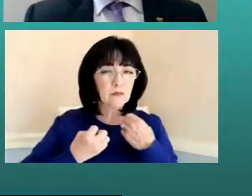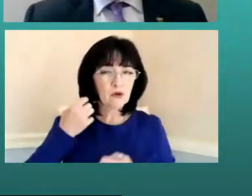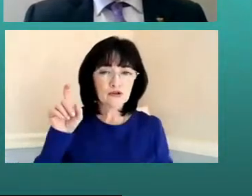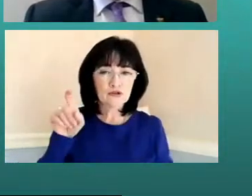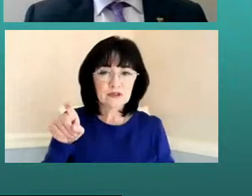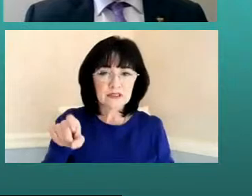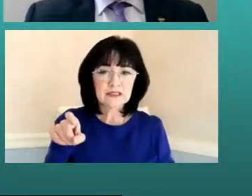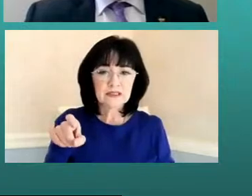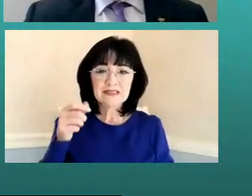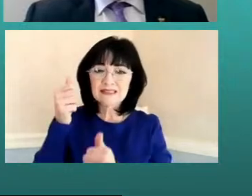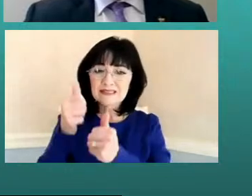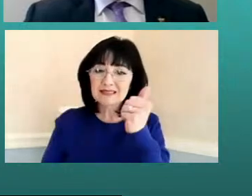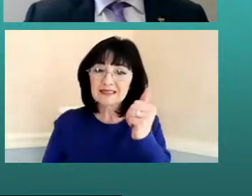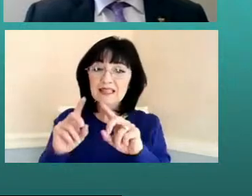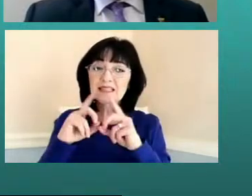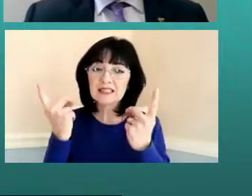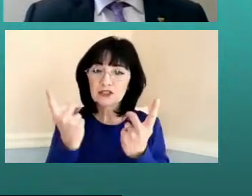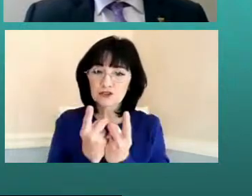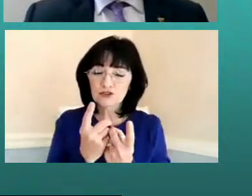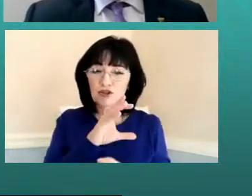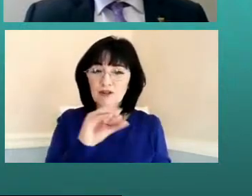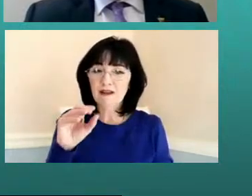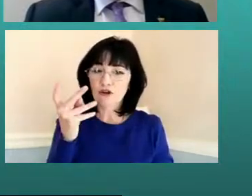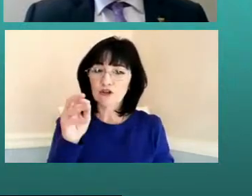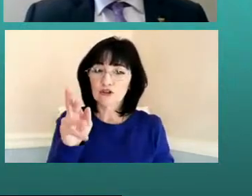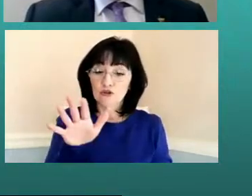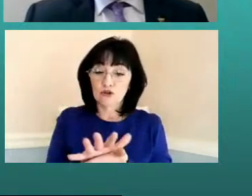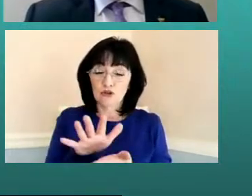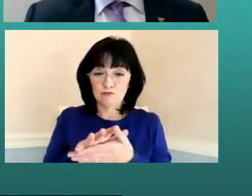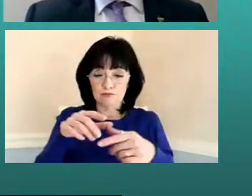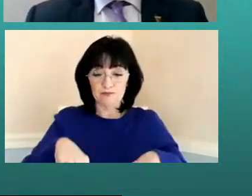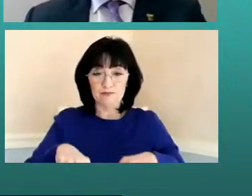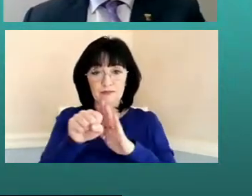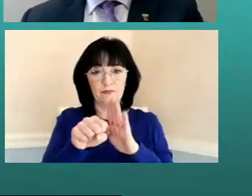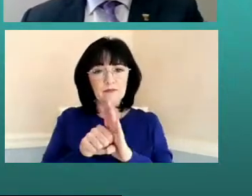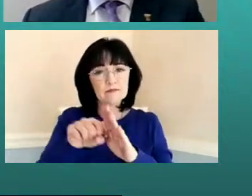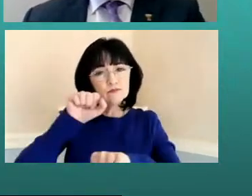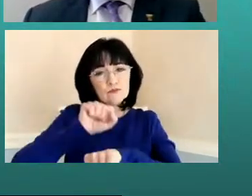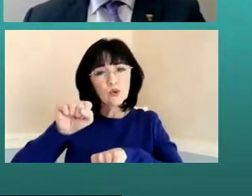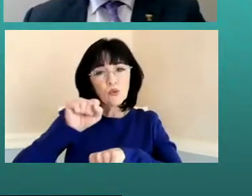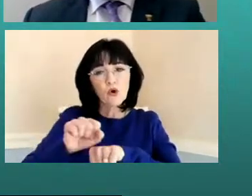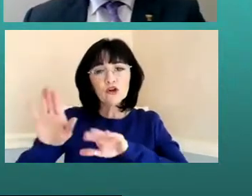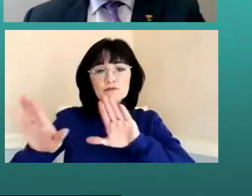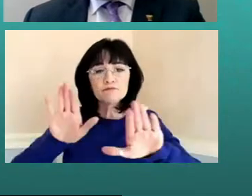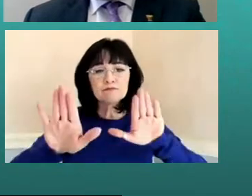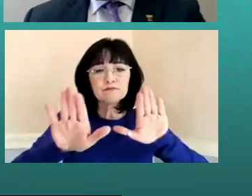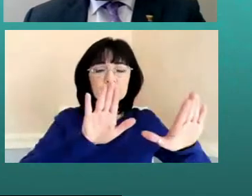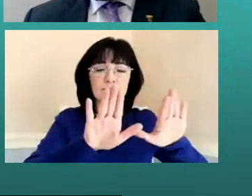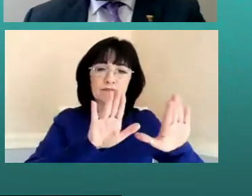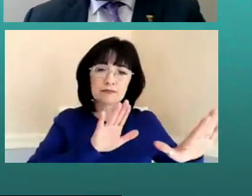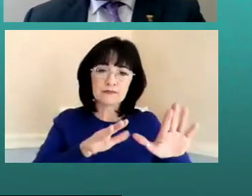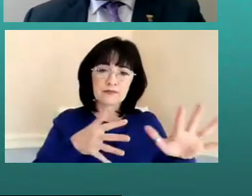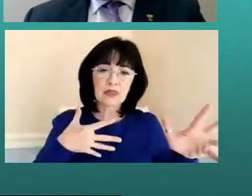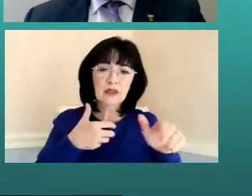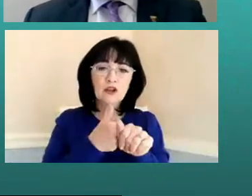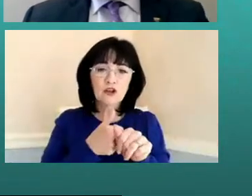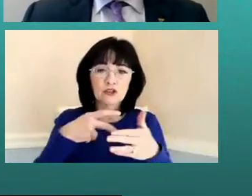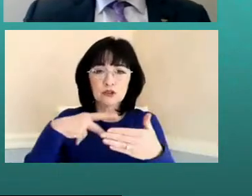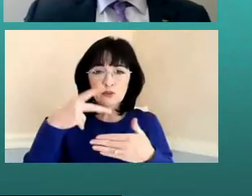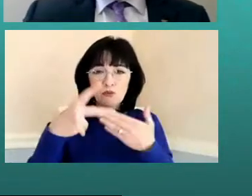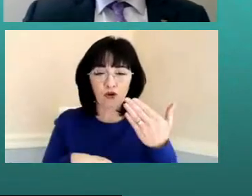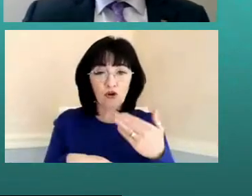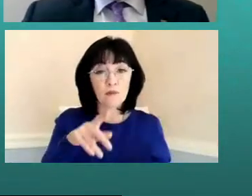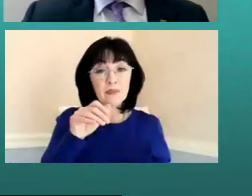Every district and charter school in the state is working on its own summer accelerated learning plan. The resources we are discussing tonight